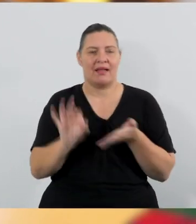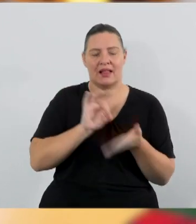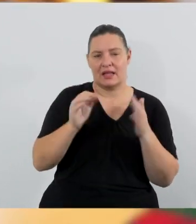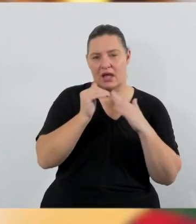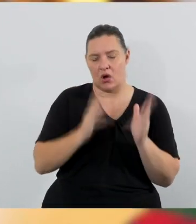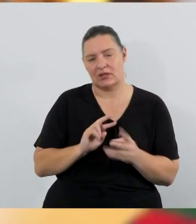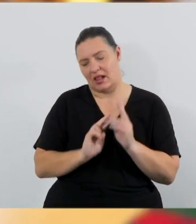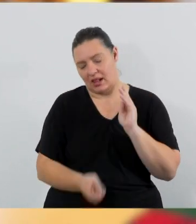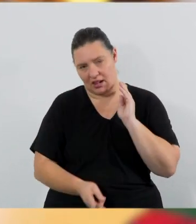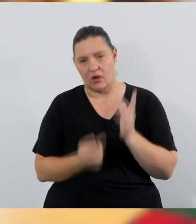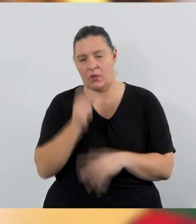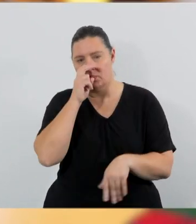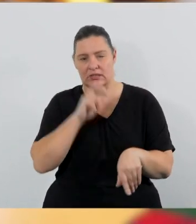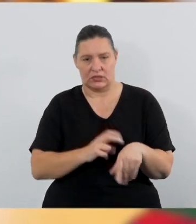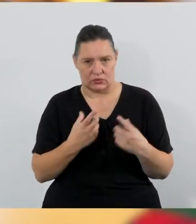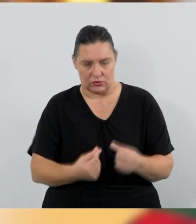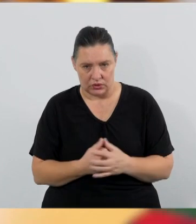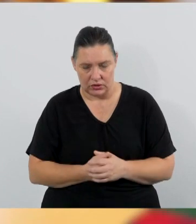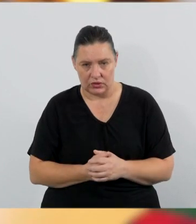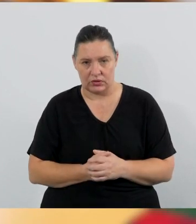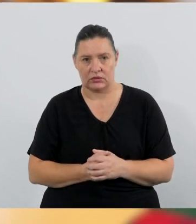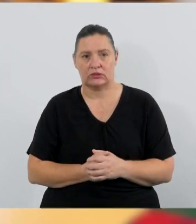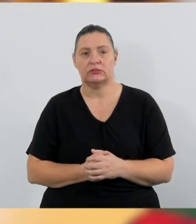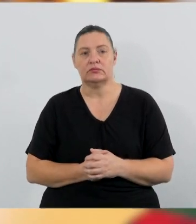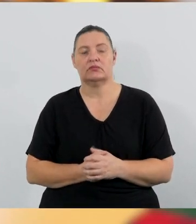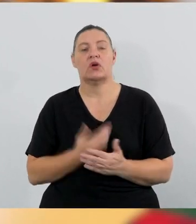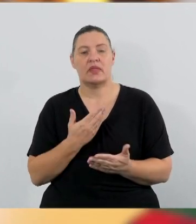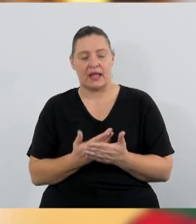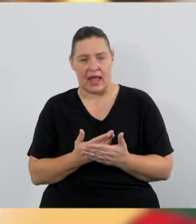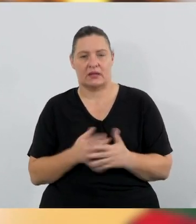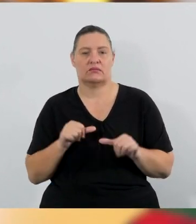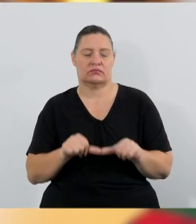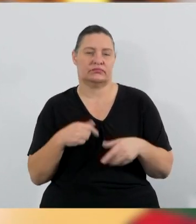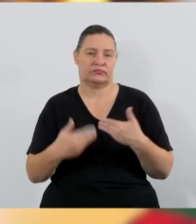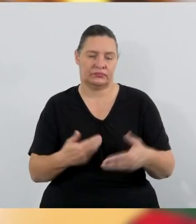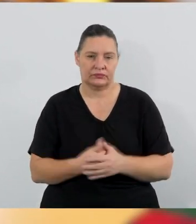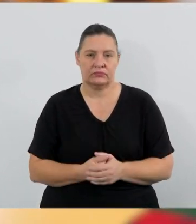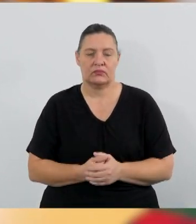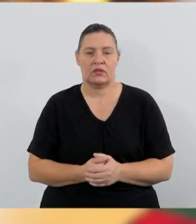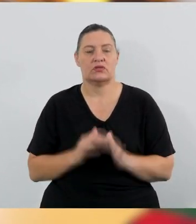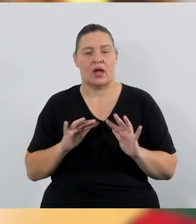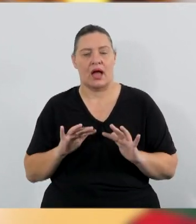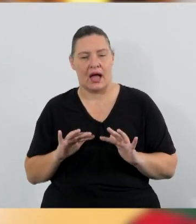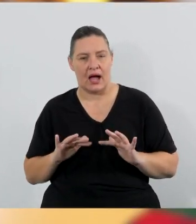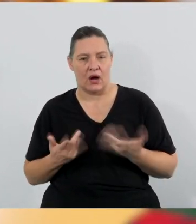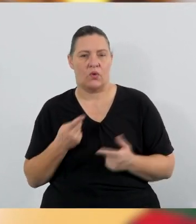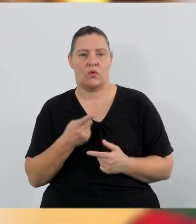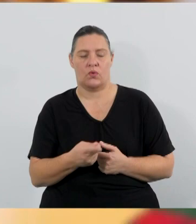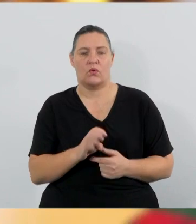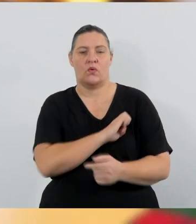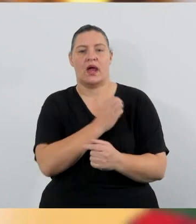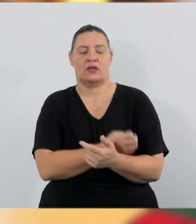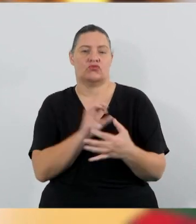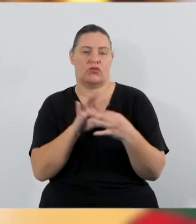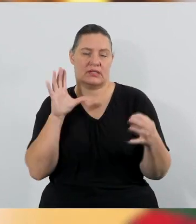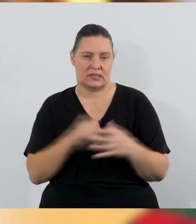the house, and doing everything that they need in order to be able to get by. So that is how